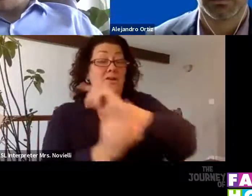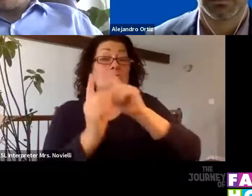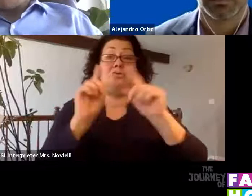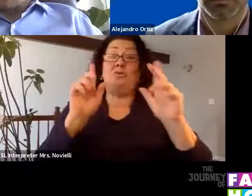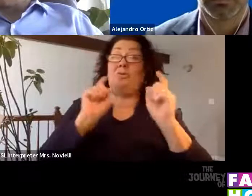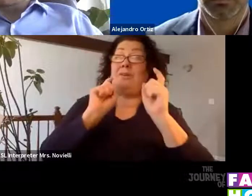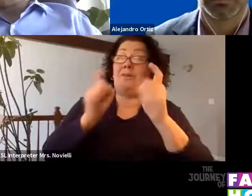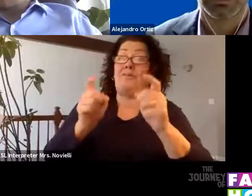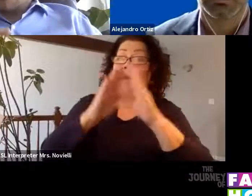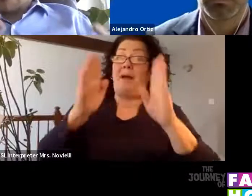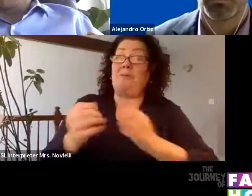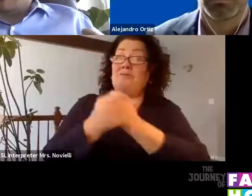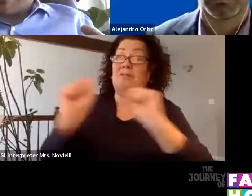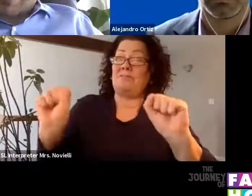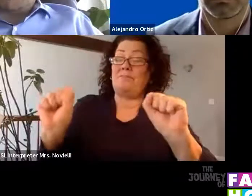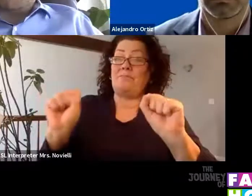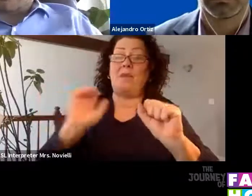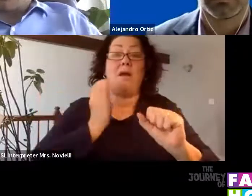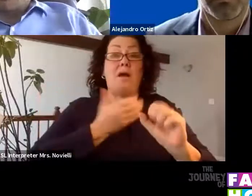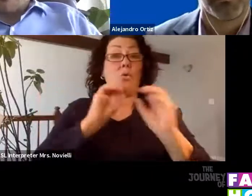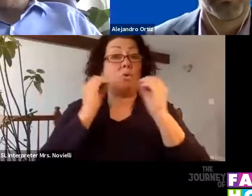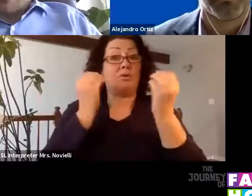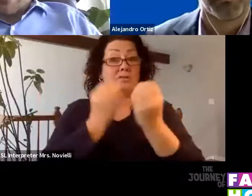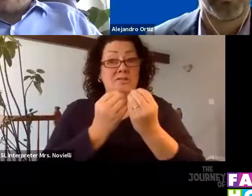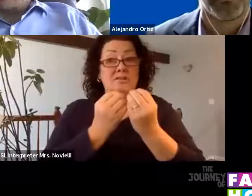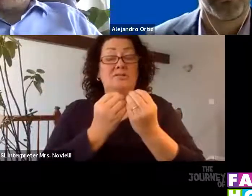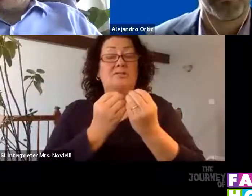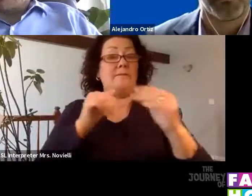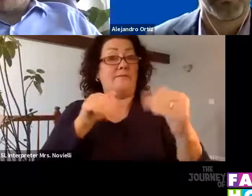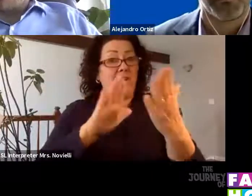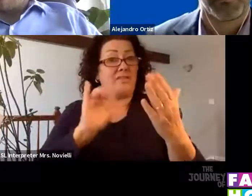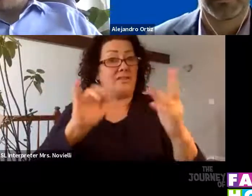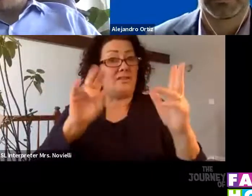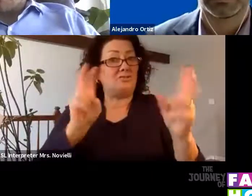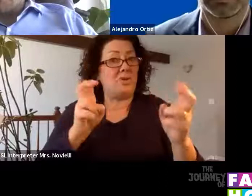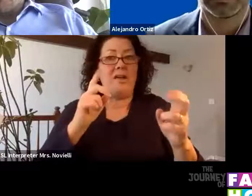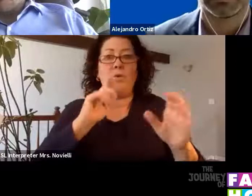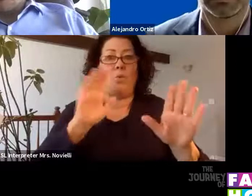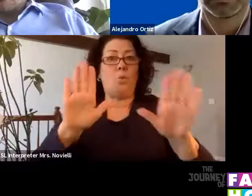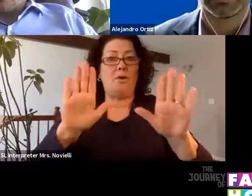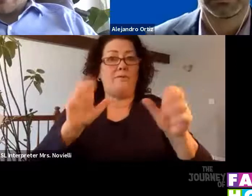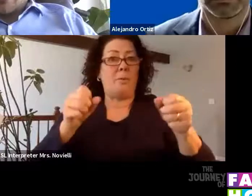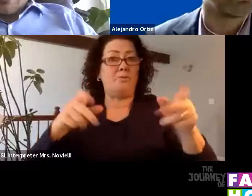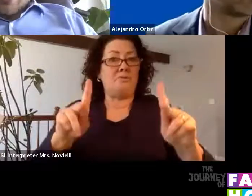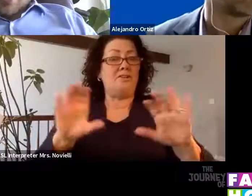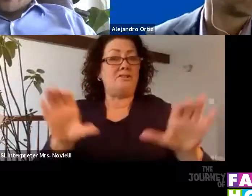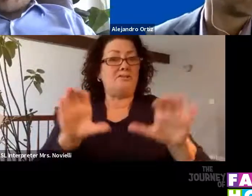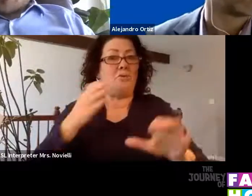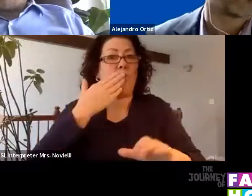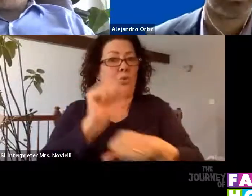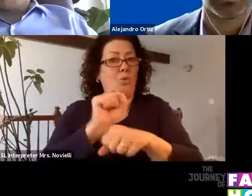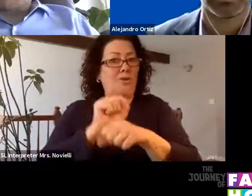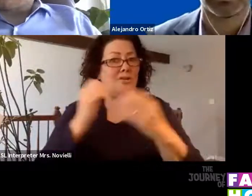why, as an organization, we are absolutely obsessed with this issue. And I think there's just an incredible opportunity to do some good here.